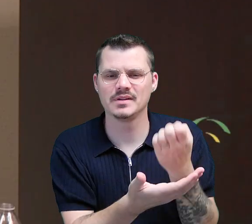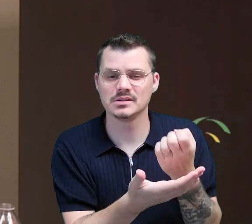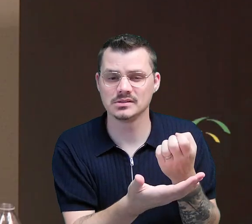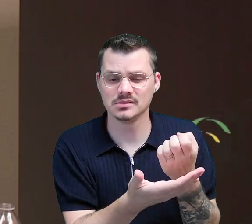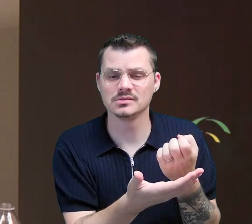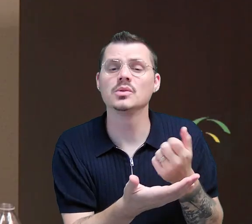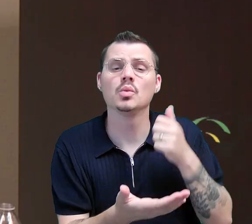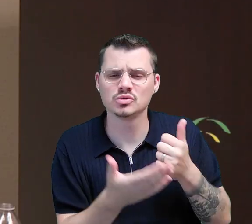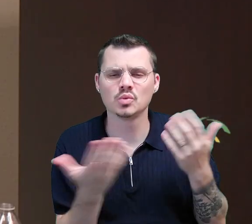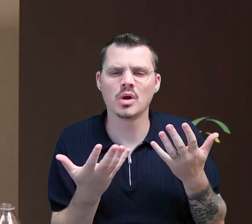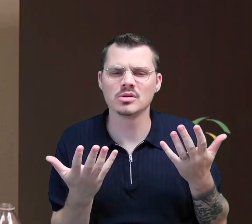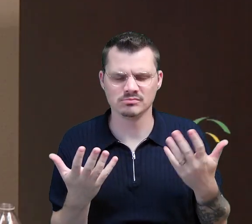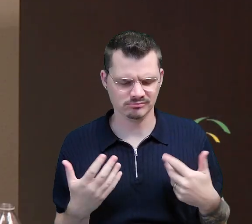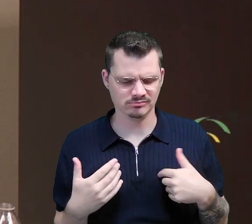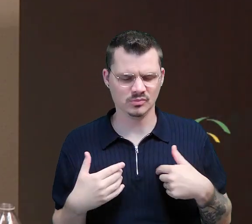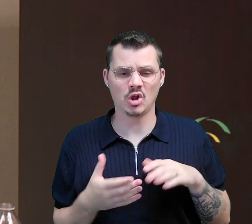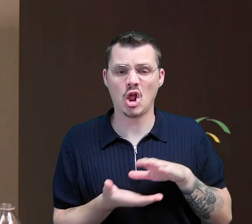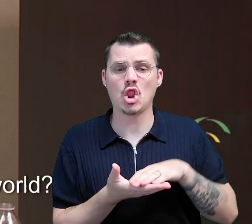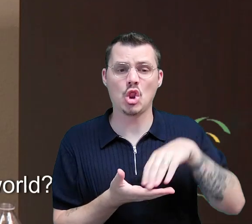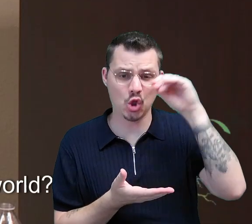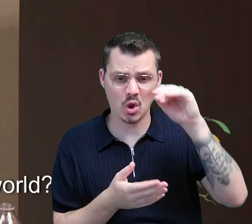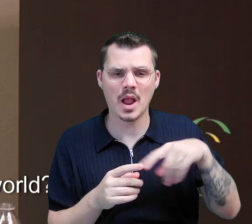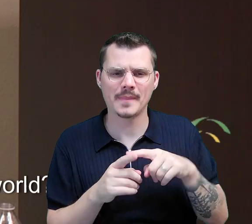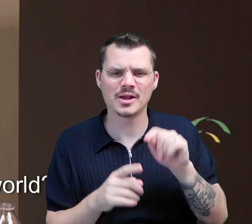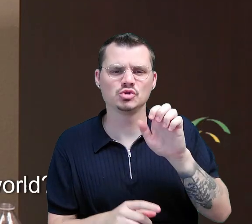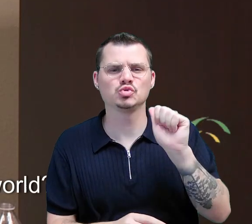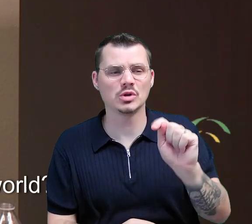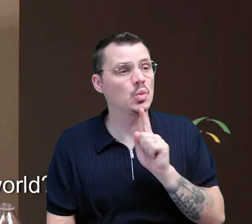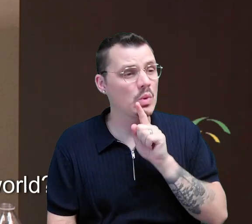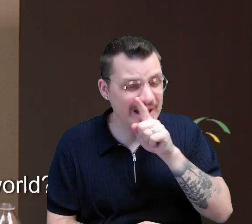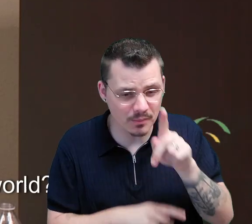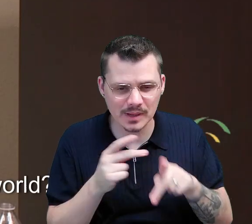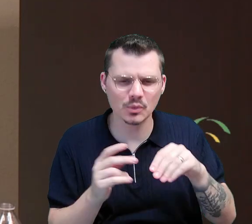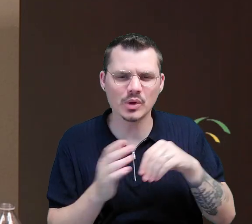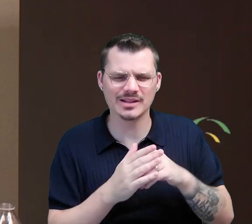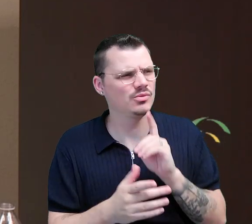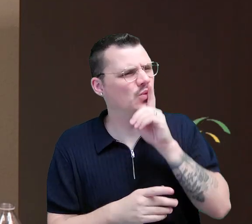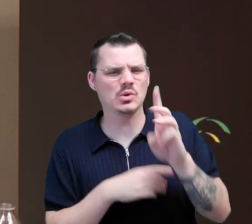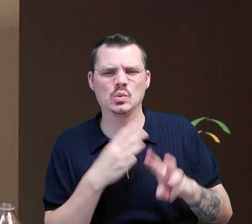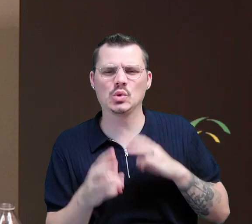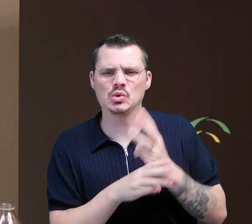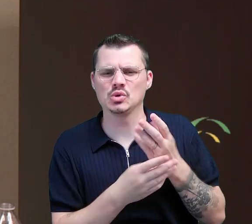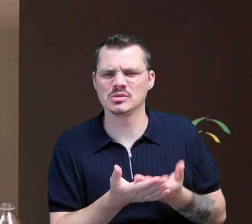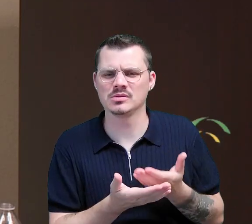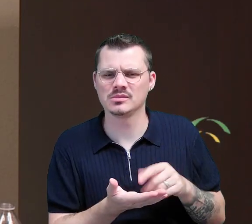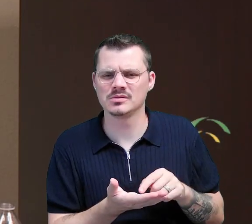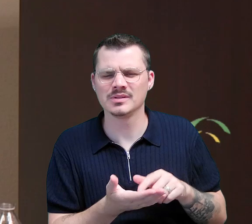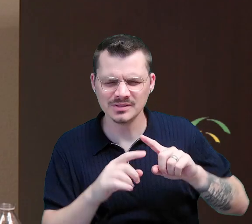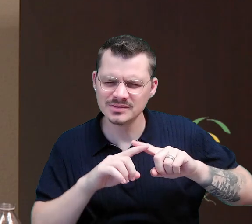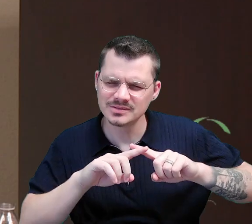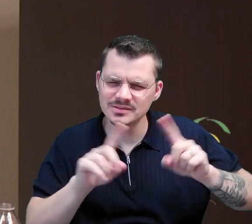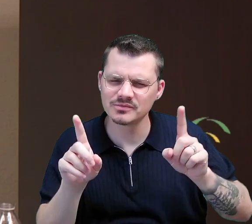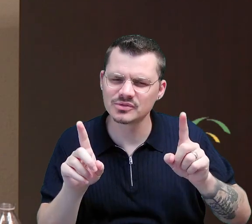evidence, which is, what do we learn about treating real people in the real world? And that